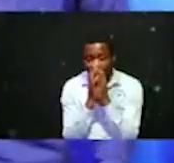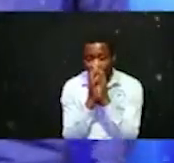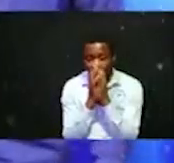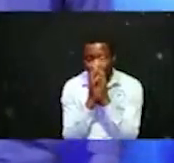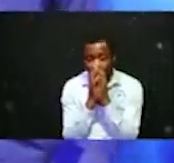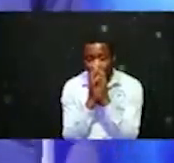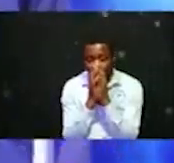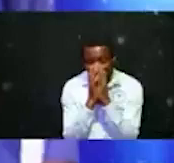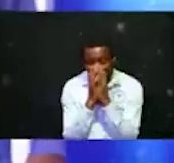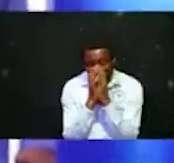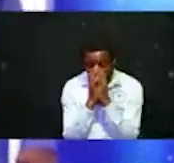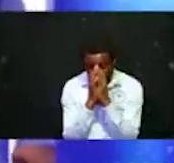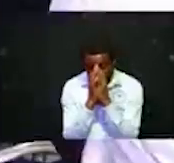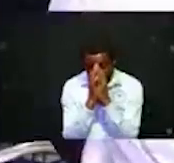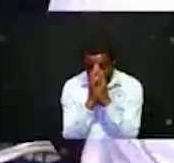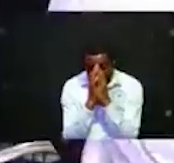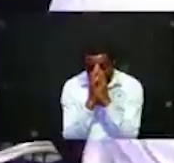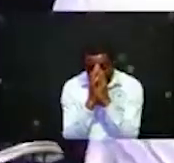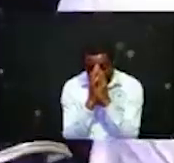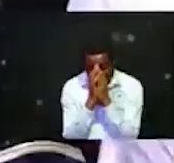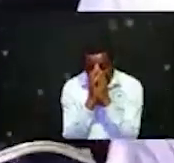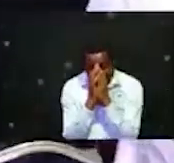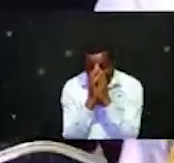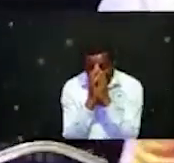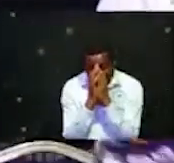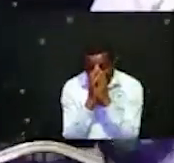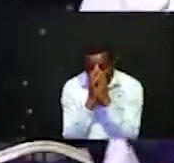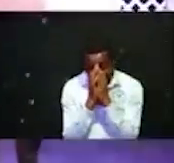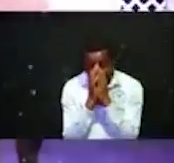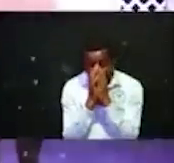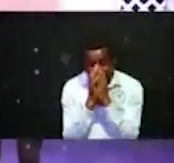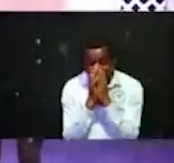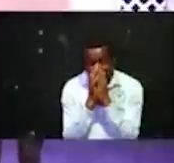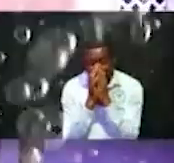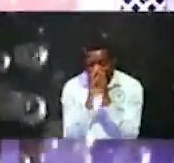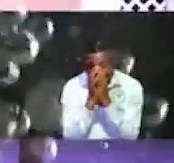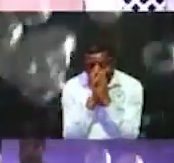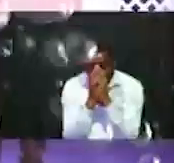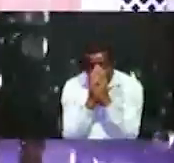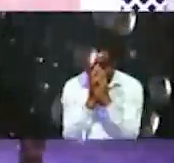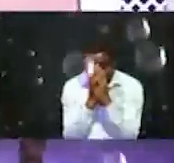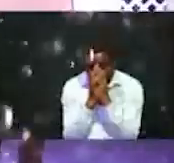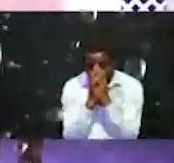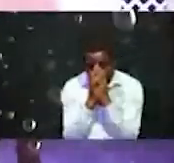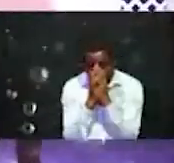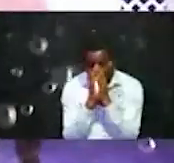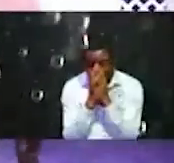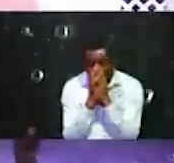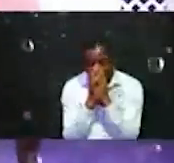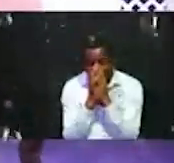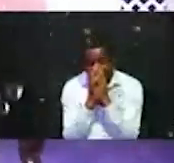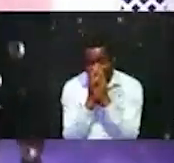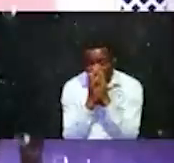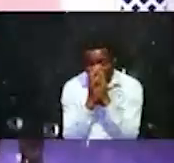Barandu Zibrondaya Ye Paruza Bahanda Labadushata in the mighty name of Jesus. Oh, thank